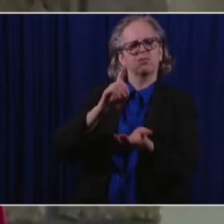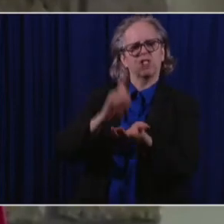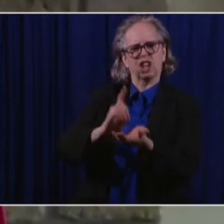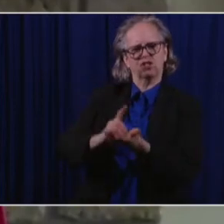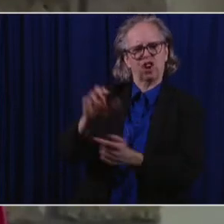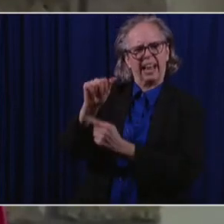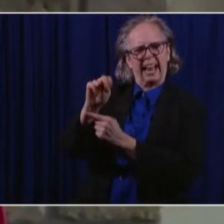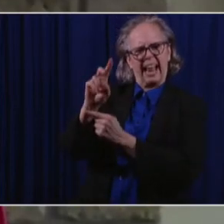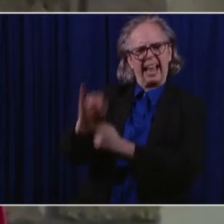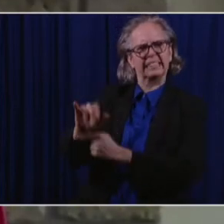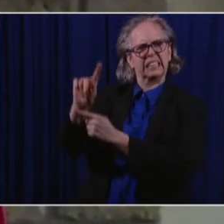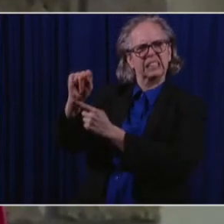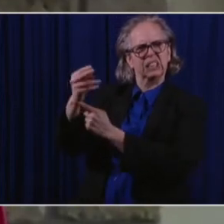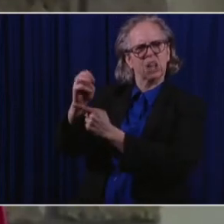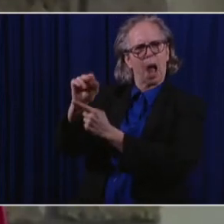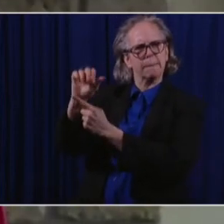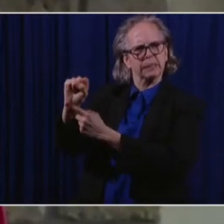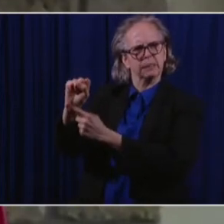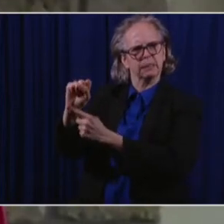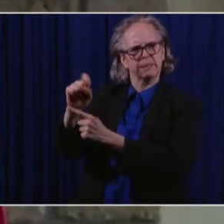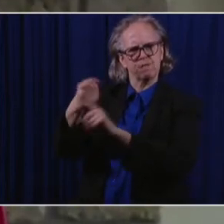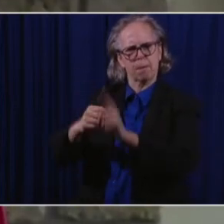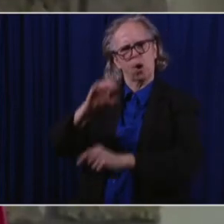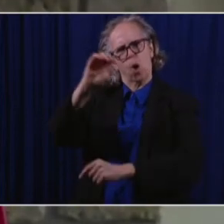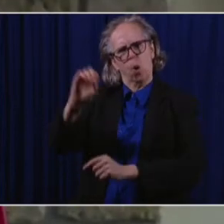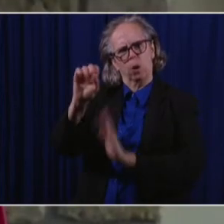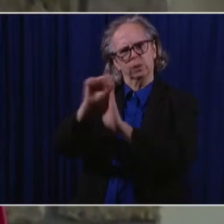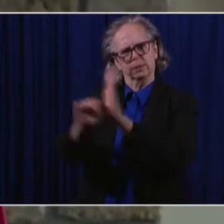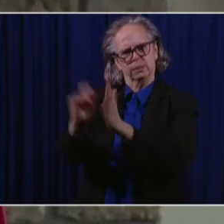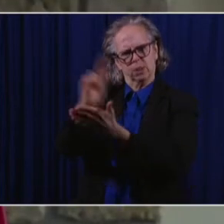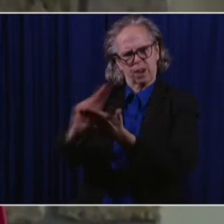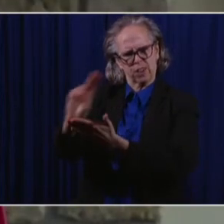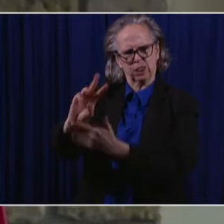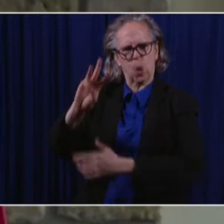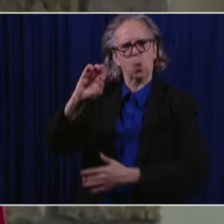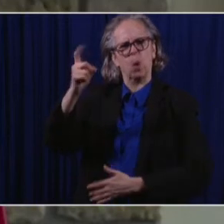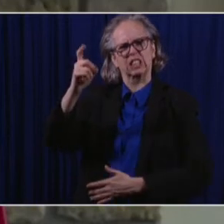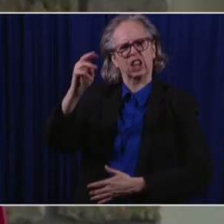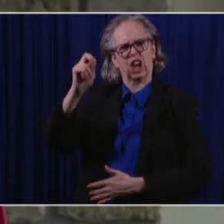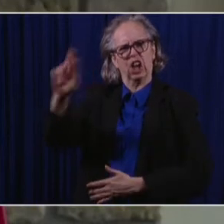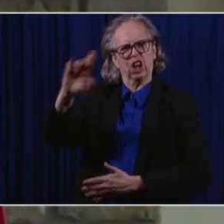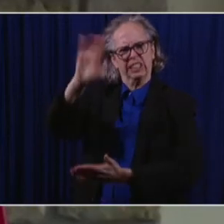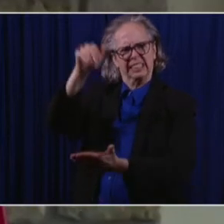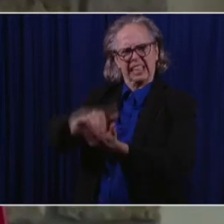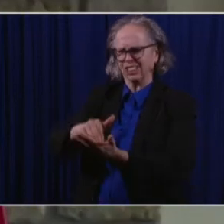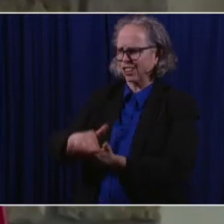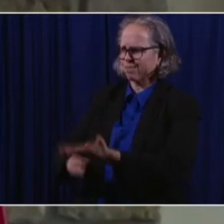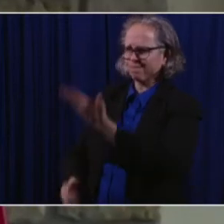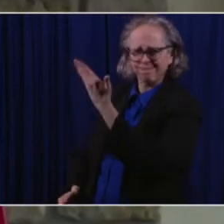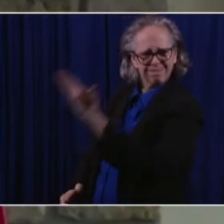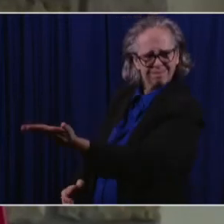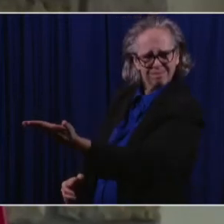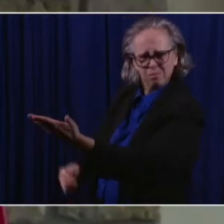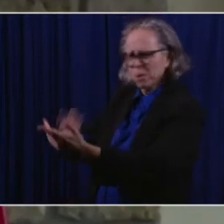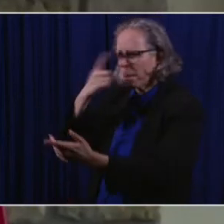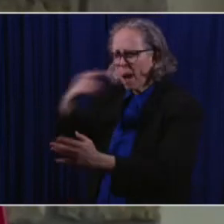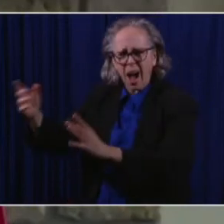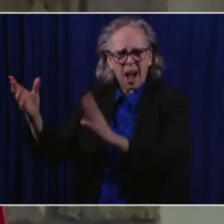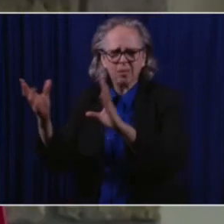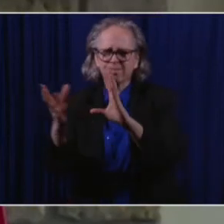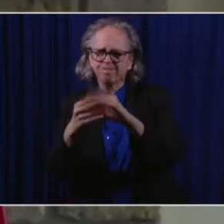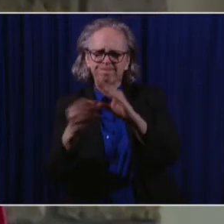Center. Andy, you want to tell us a little bit about what's going on at your hospital,